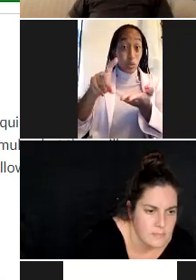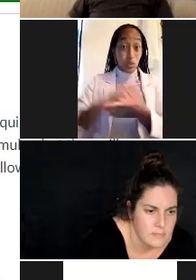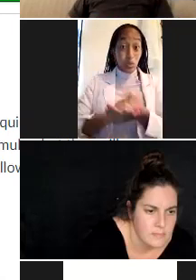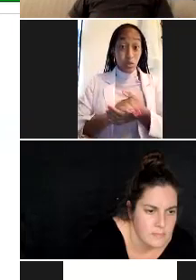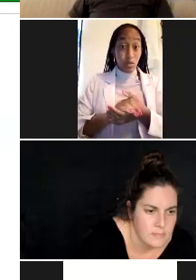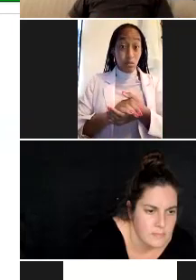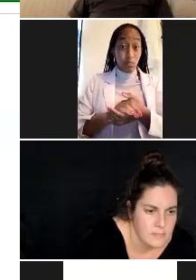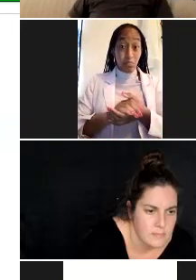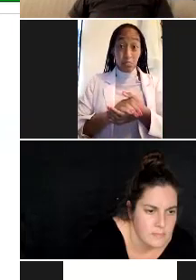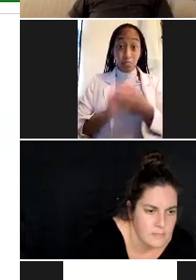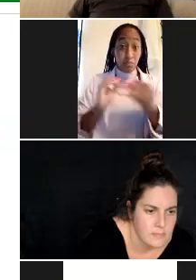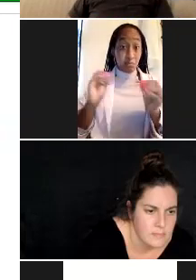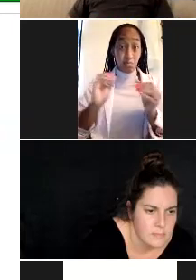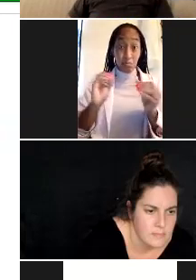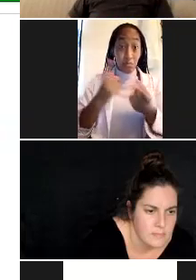All right.